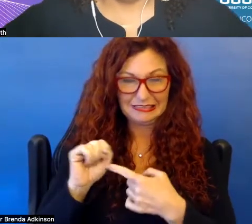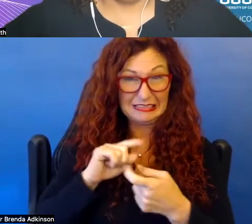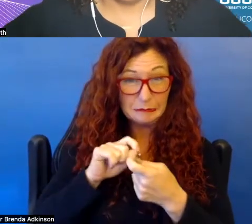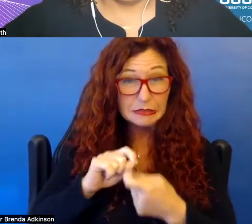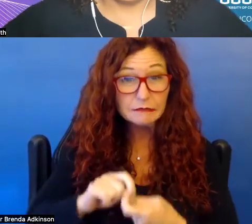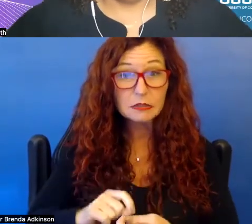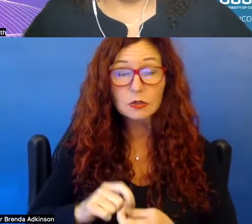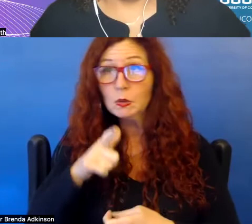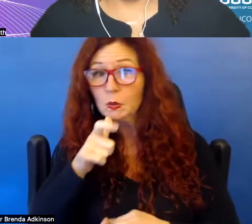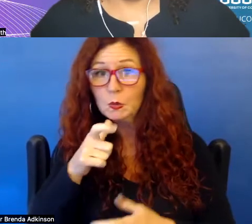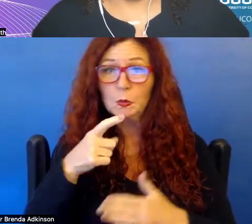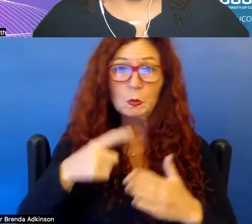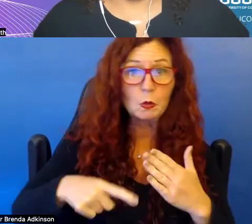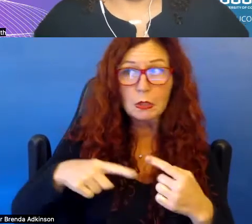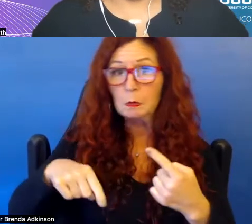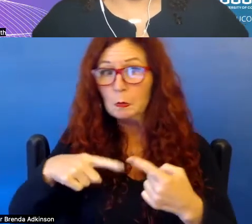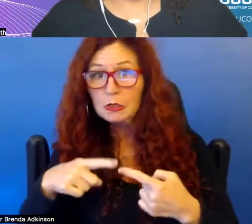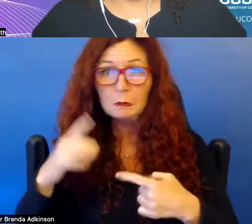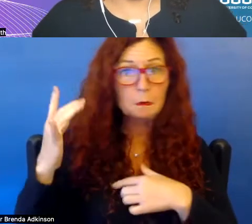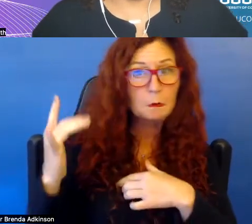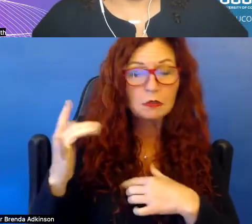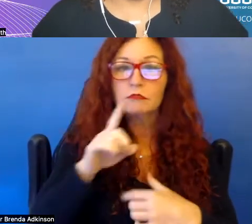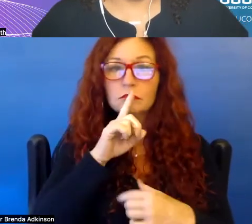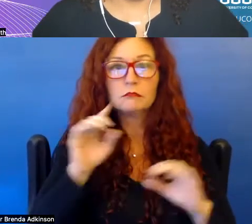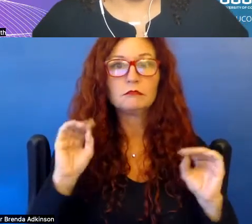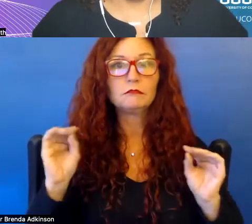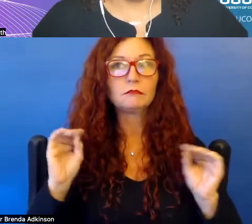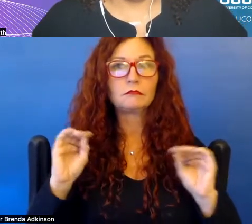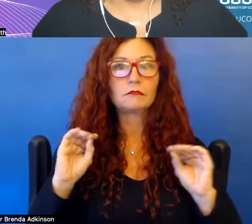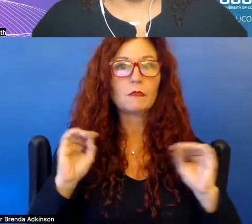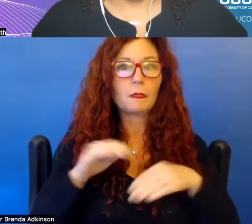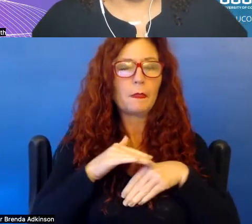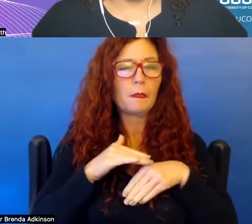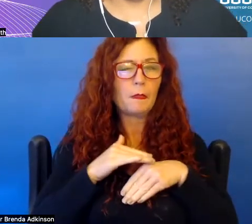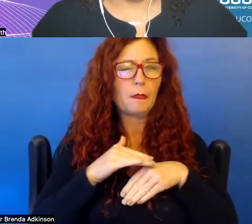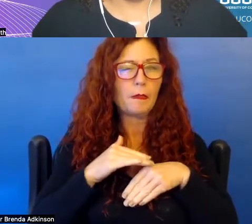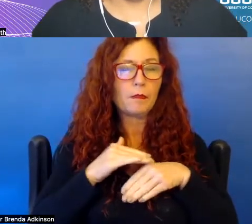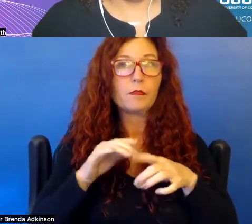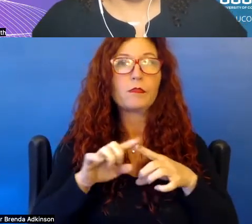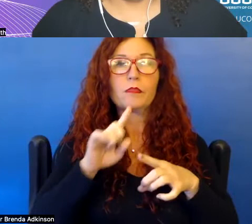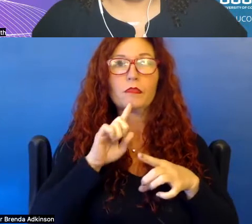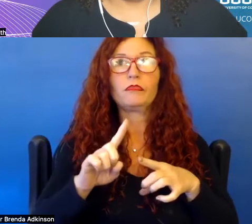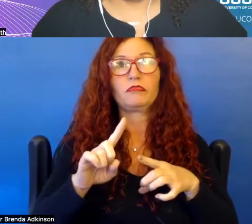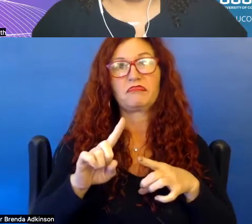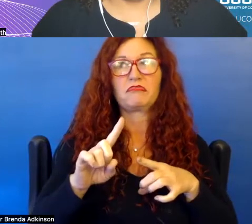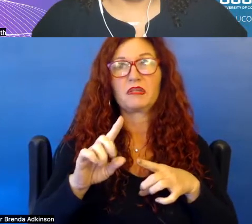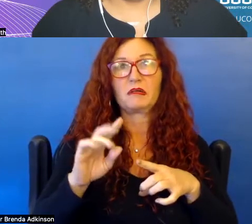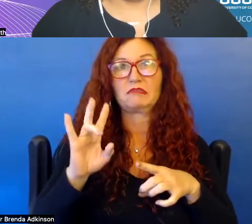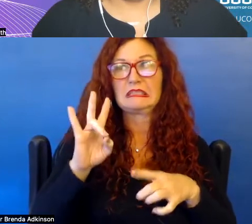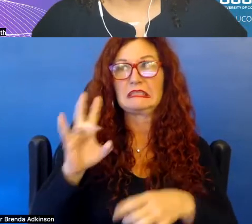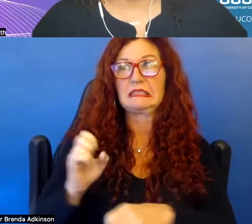just said incest survivor. It's only been really, I mean, fully, clearly, tangibly within the past 7 years,